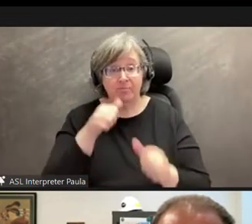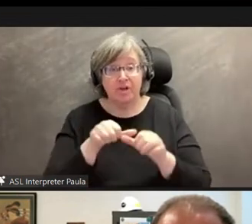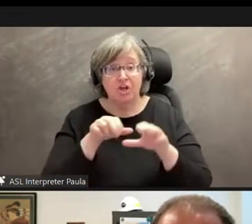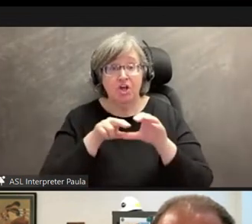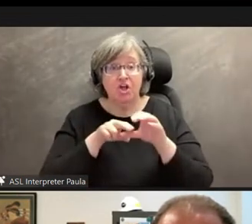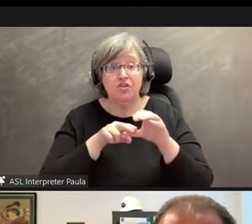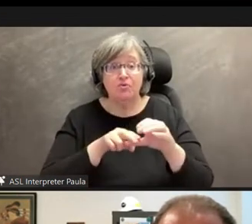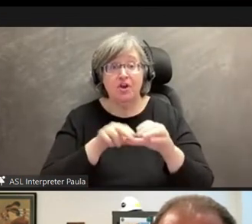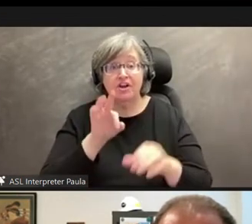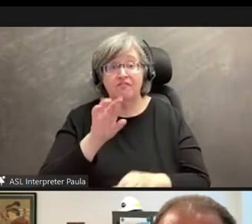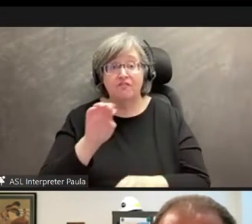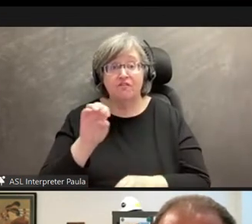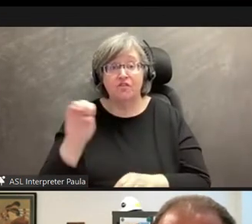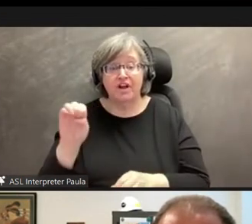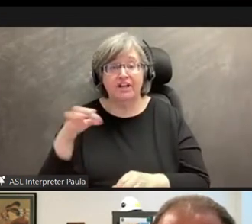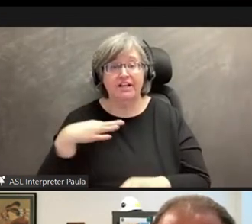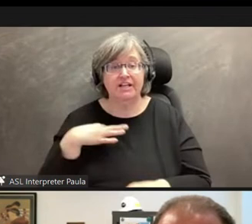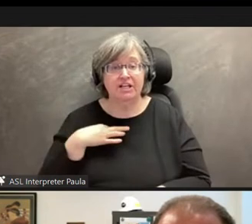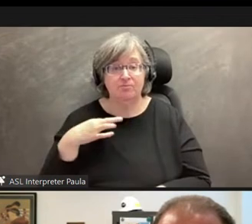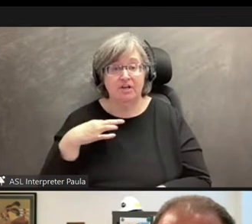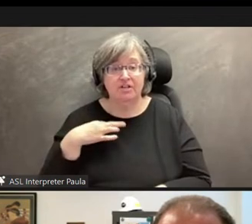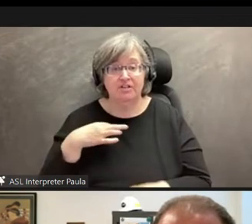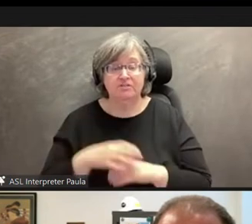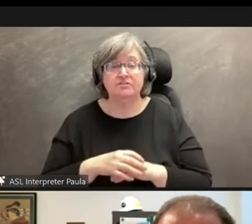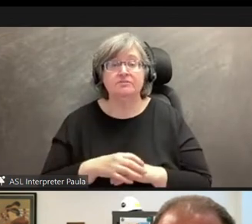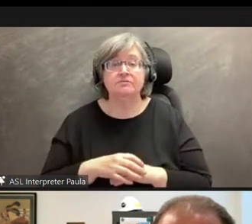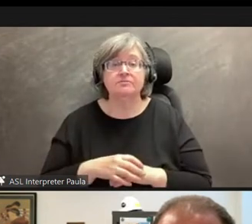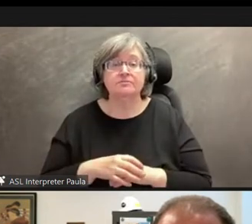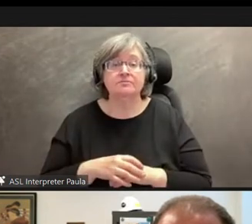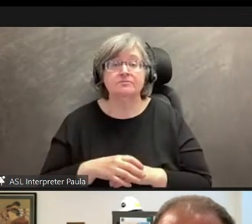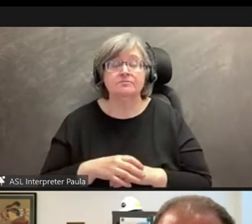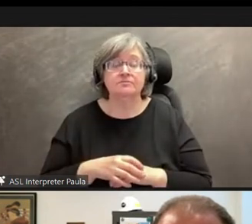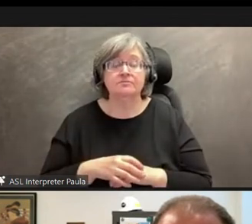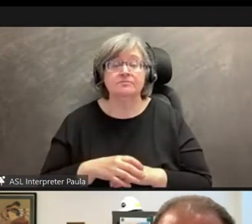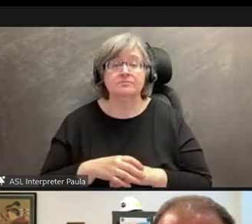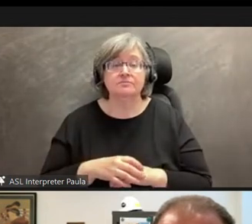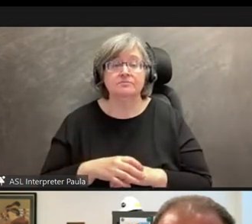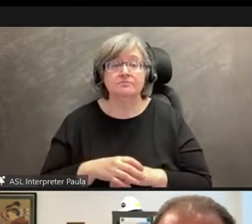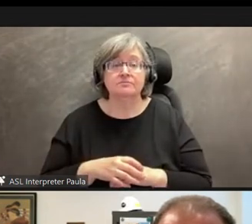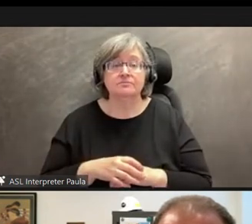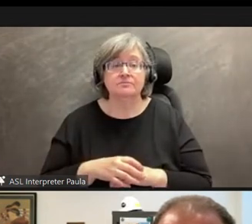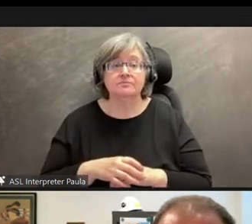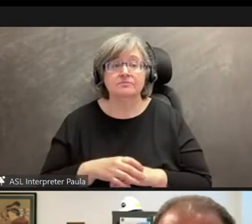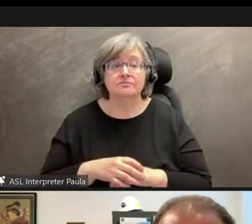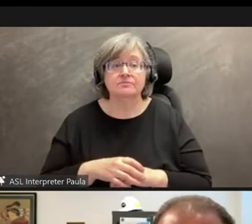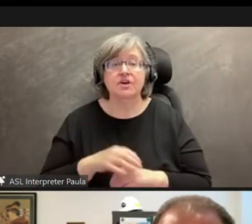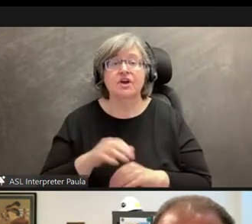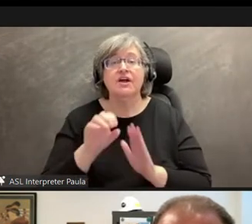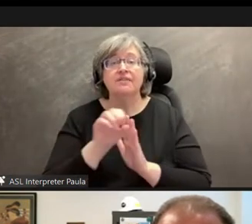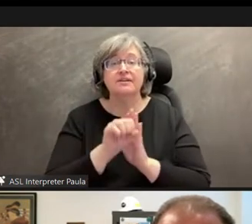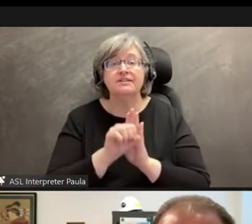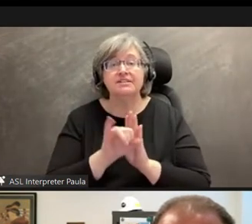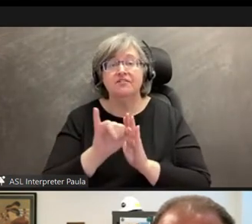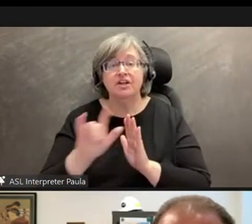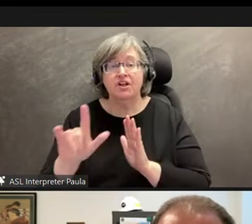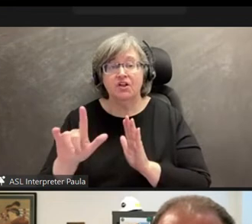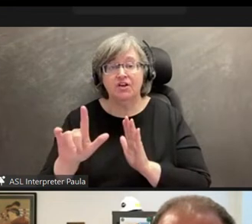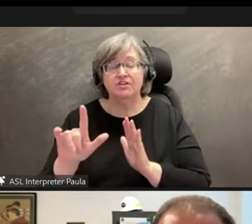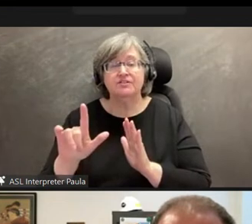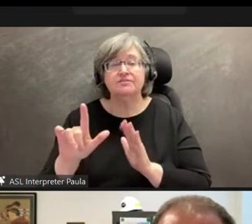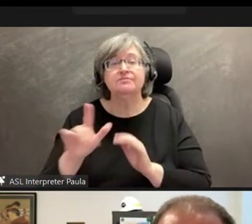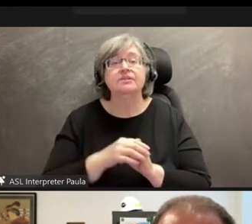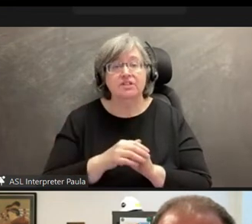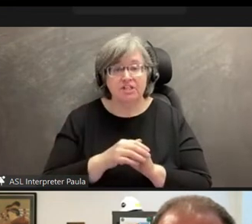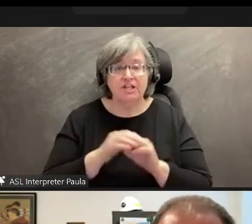ride-free application is managed, put out, and completely controlled by the state of Illinois Department of IDOA,